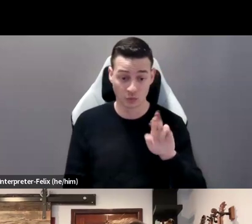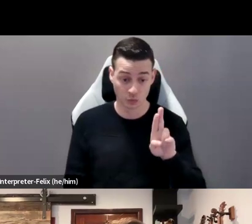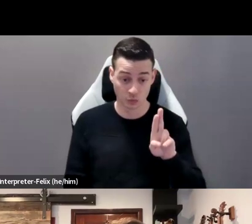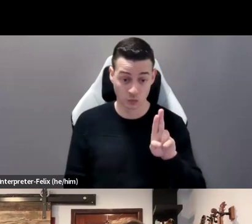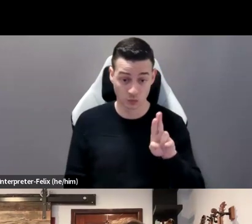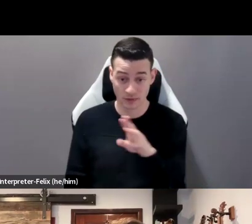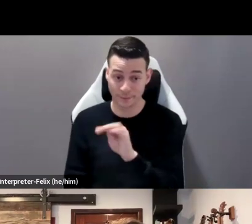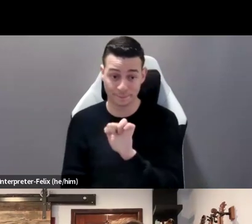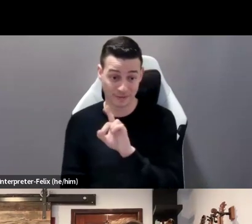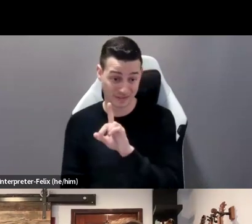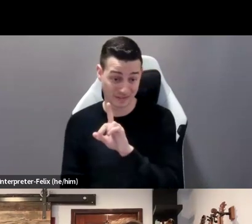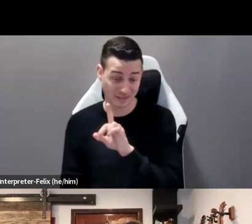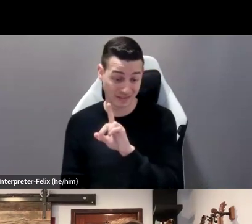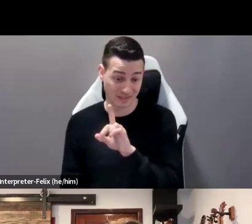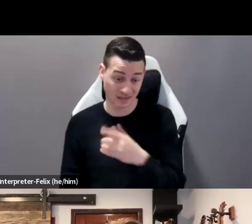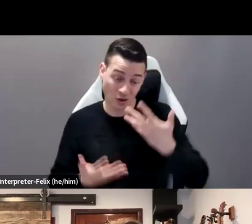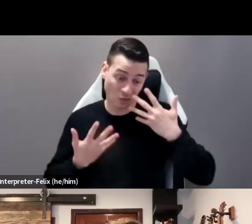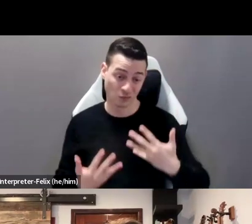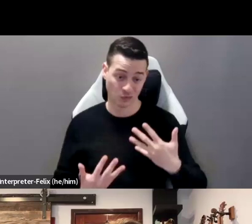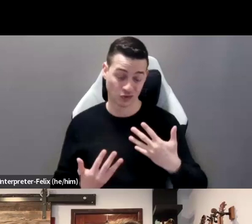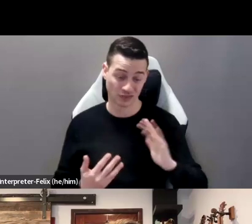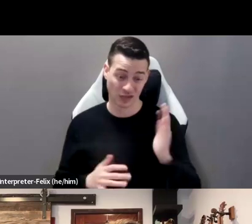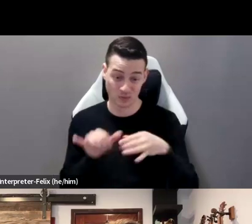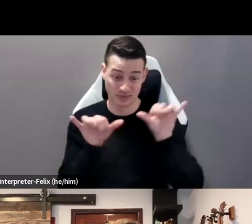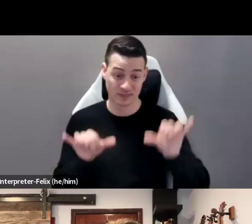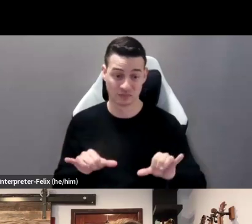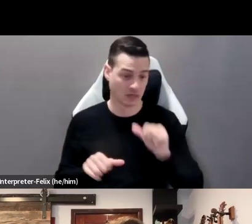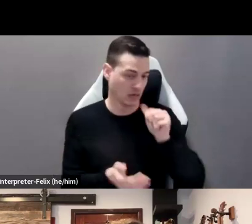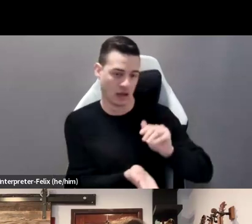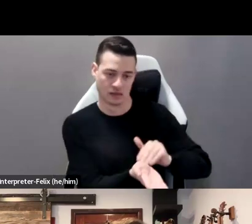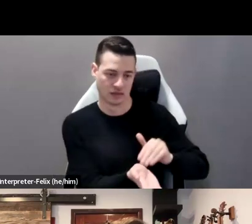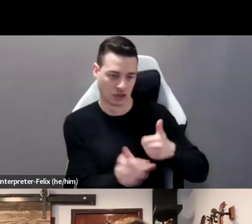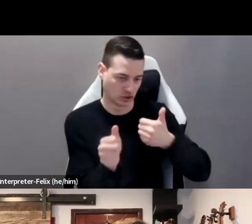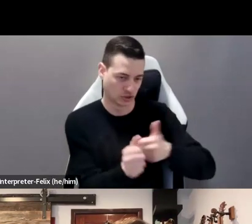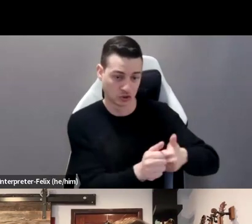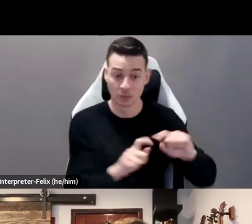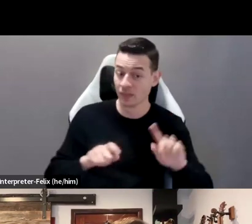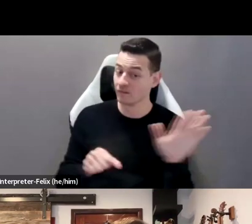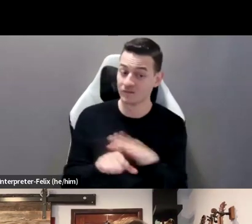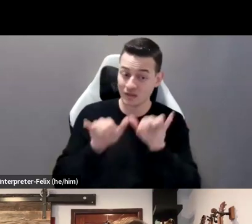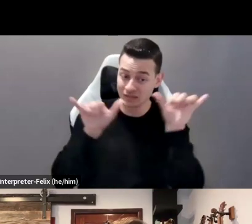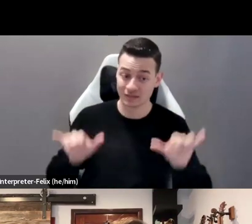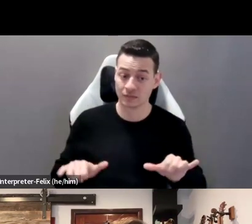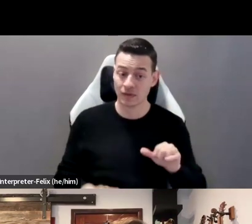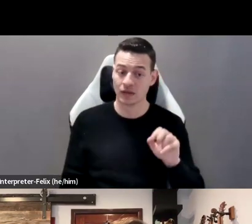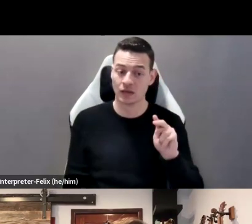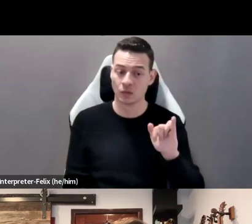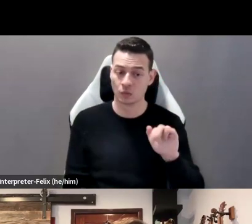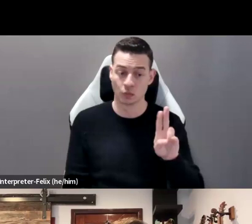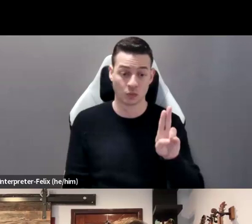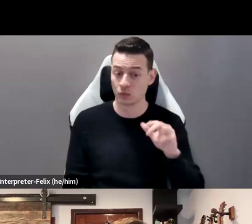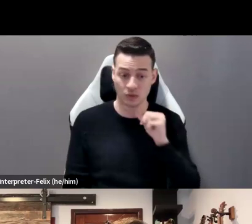is that unfortunately on a system level, not a provider level, on a whole system level, NYU does